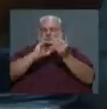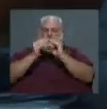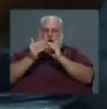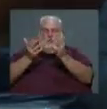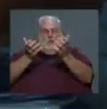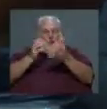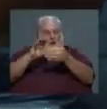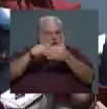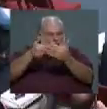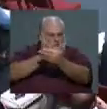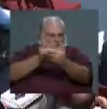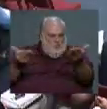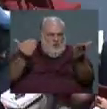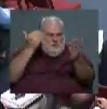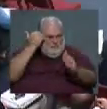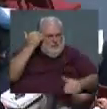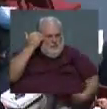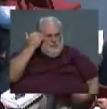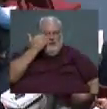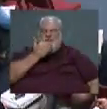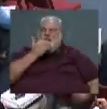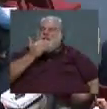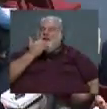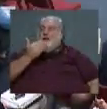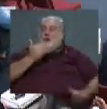of you to know that. So thank you